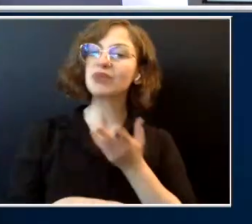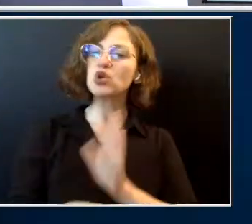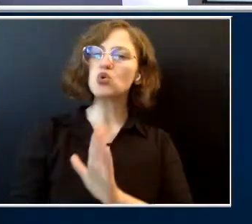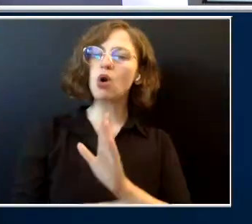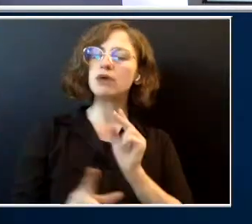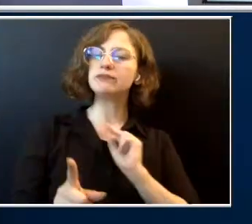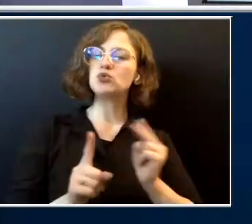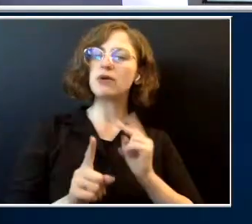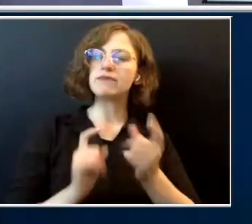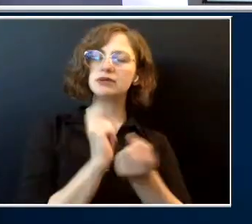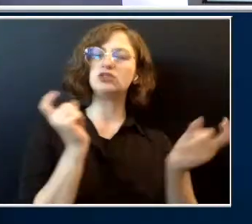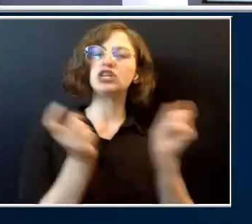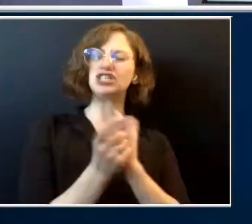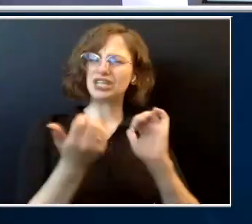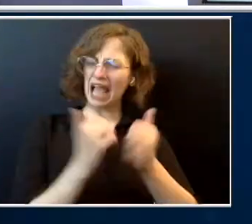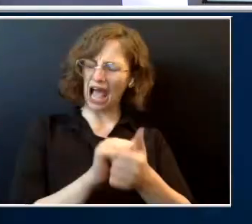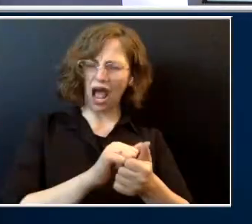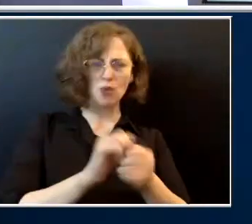so much?